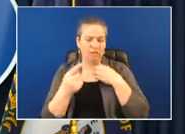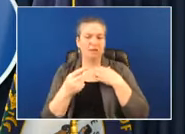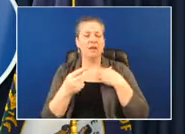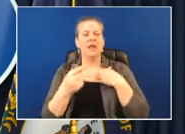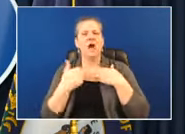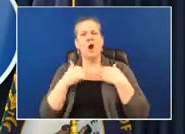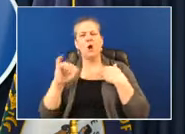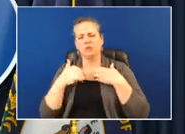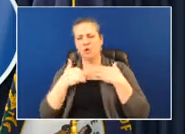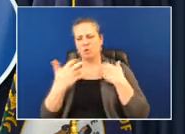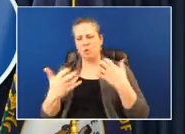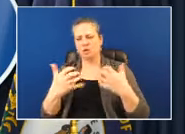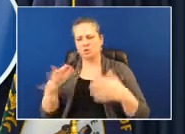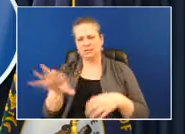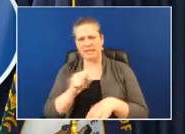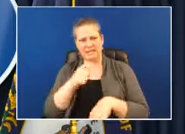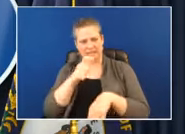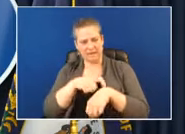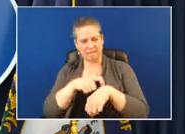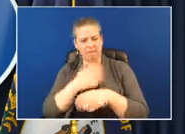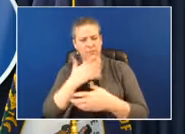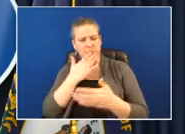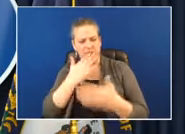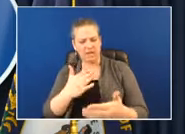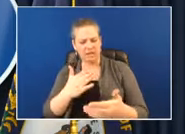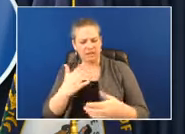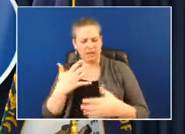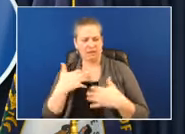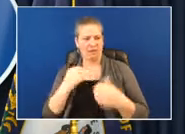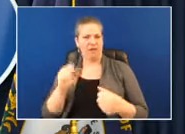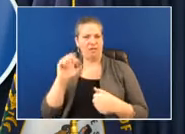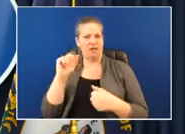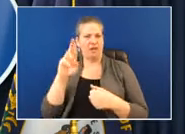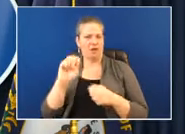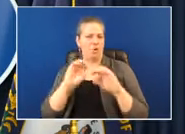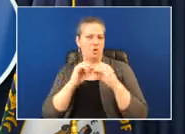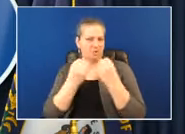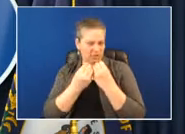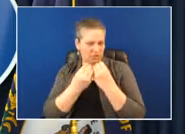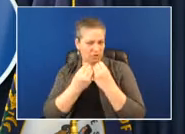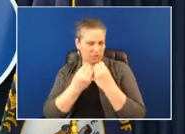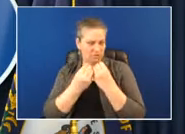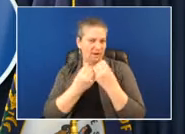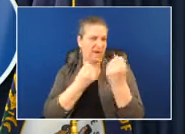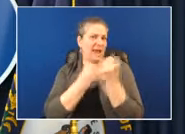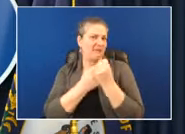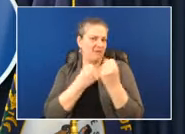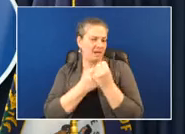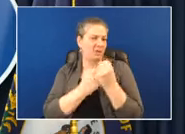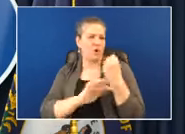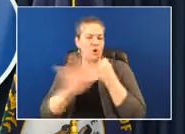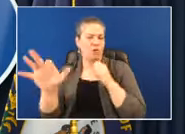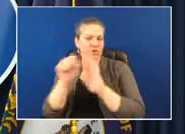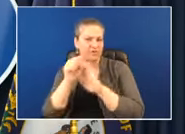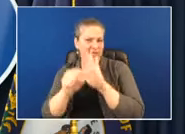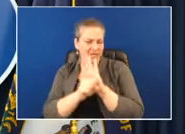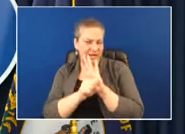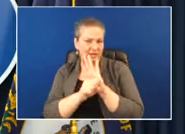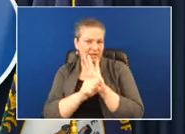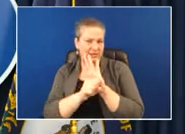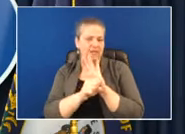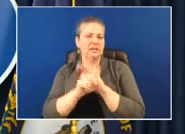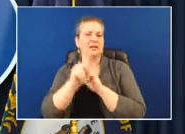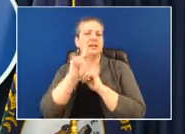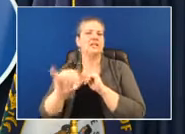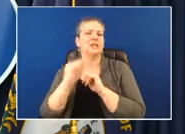to take a moment to thank some healthcare organizations and some advocates across our state, like the Kentucky Home